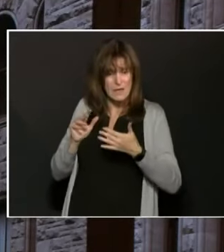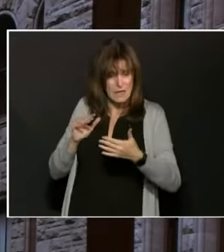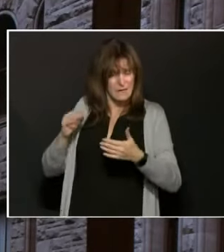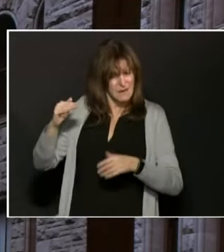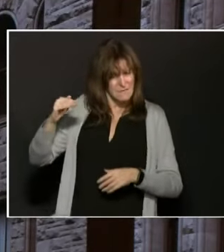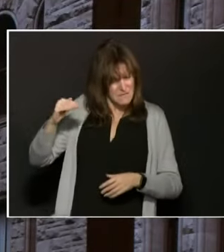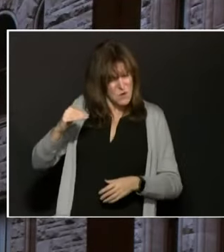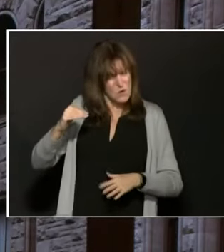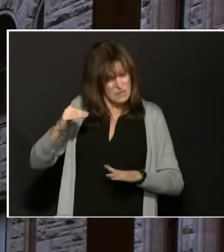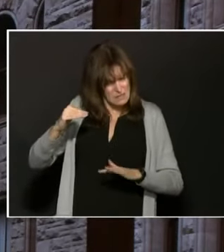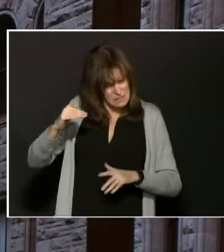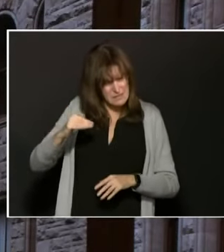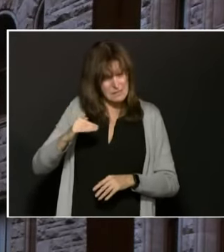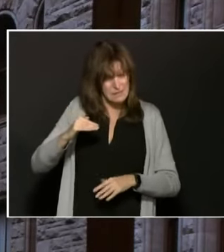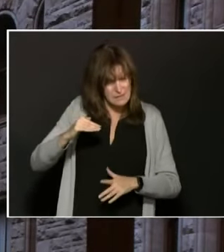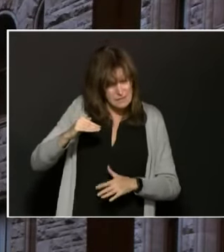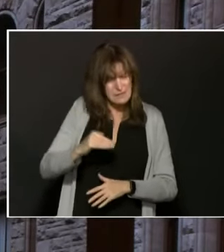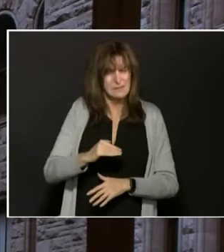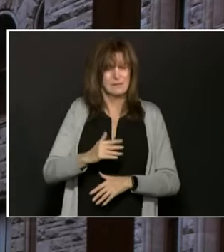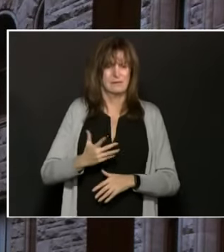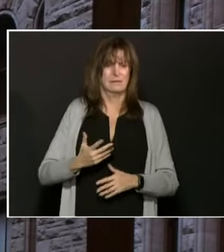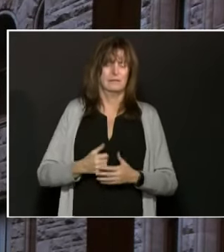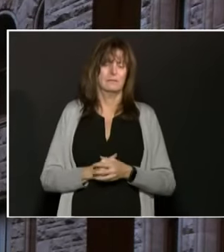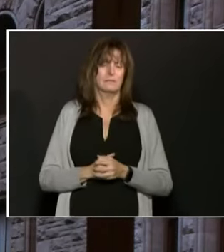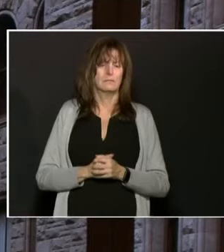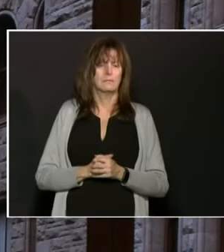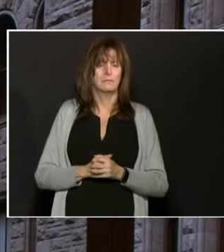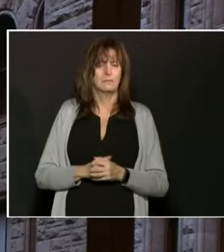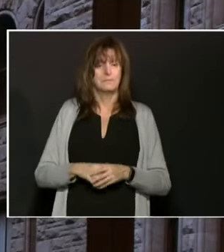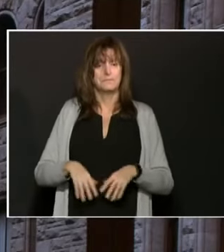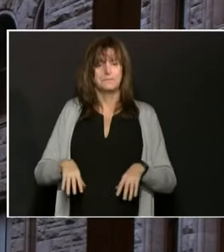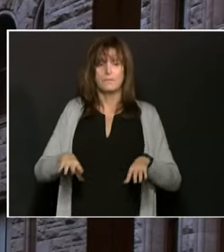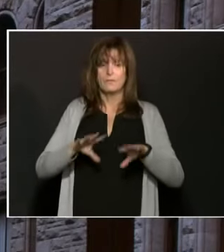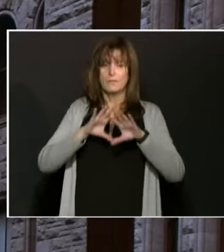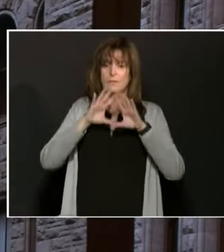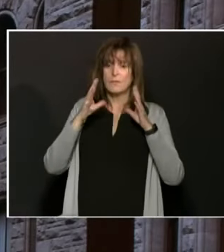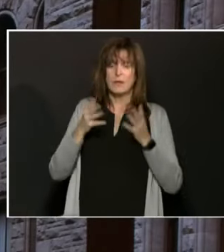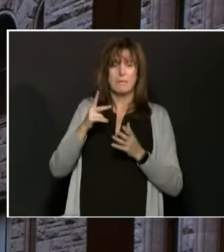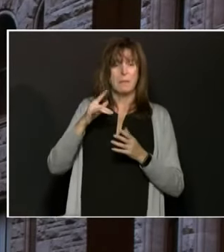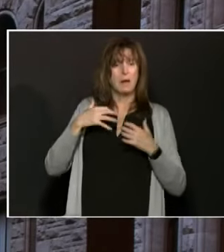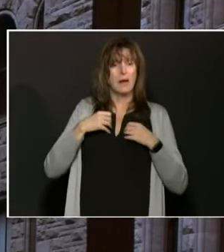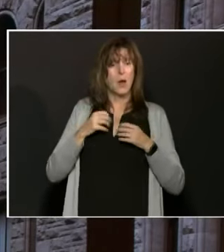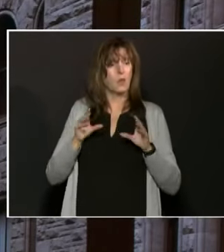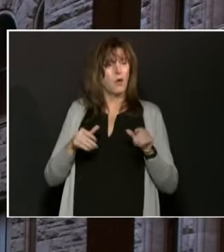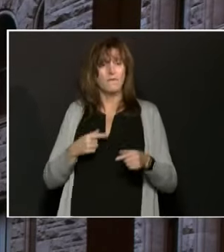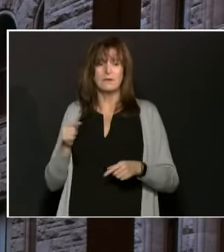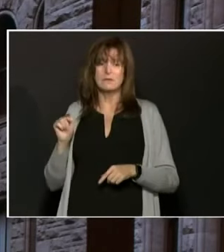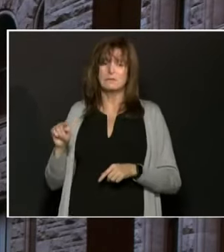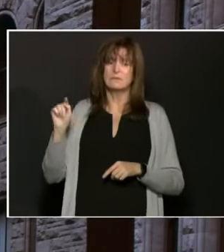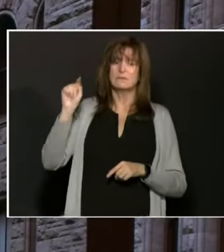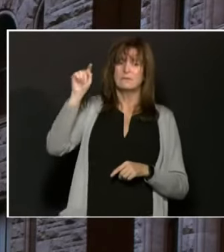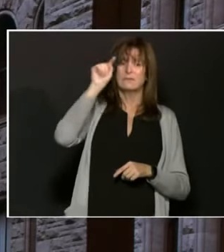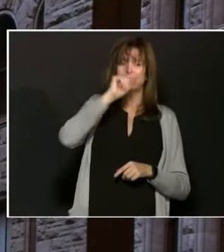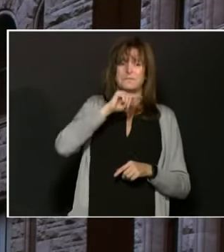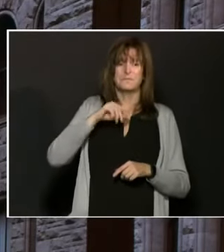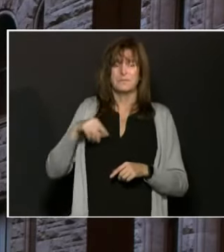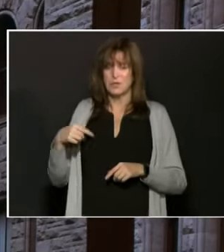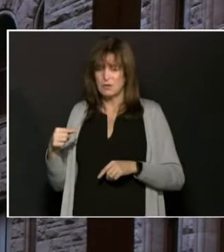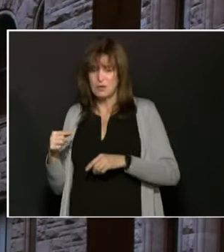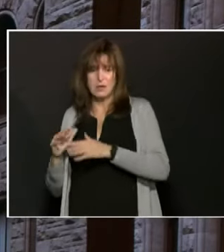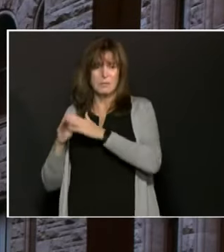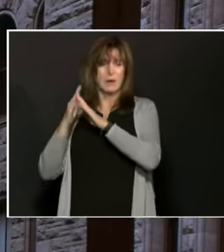that. Overall, we're seeing that a number of the health units are moving up in the framework. And it's important to note in the